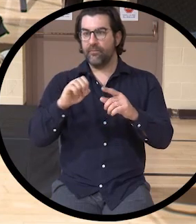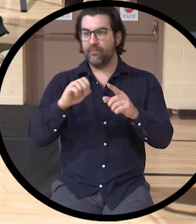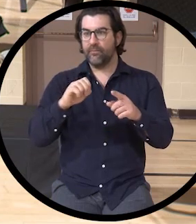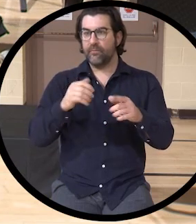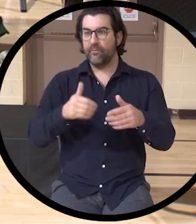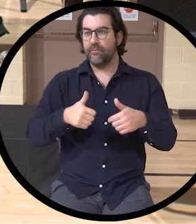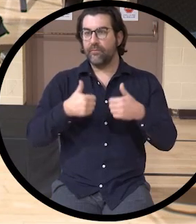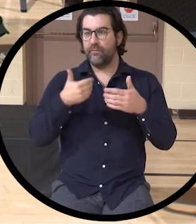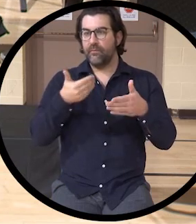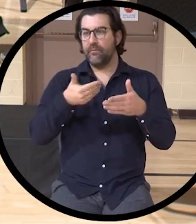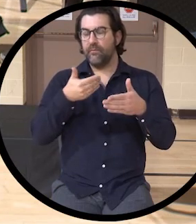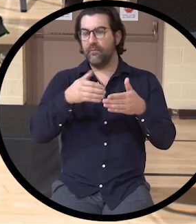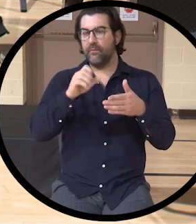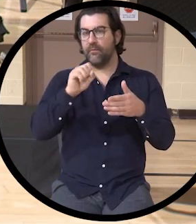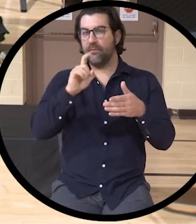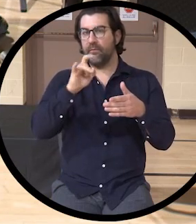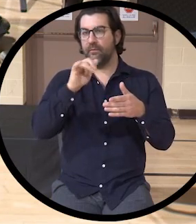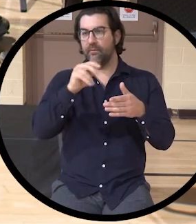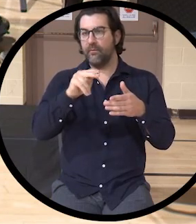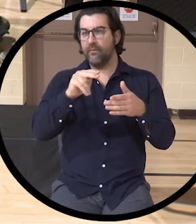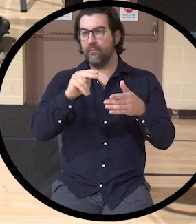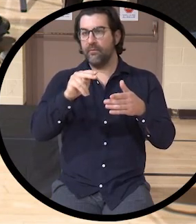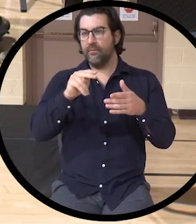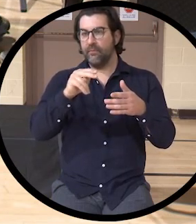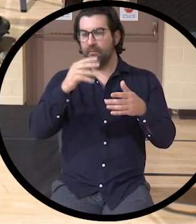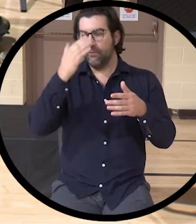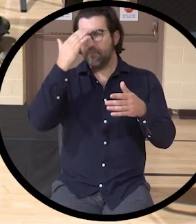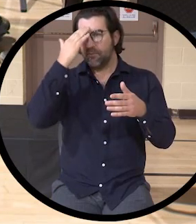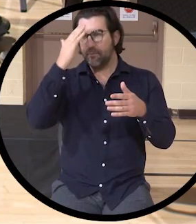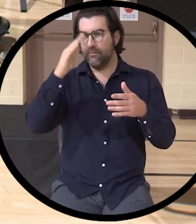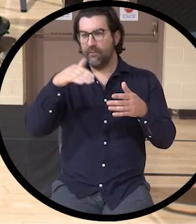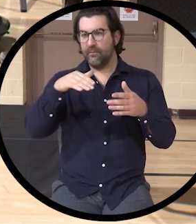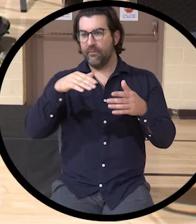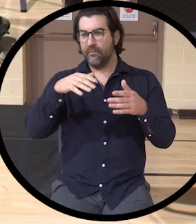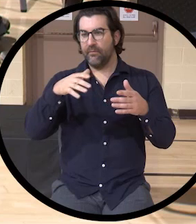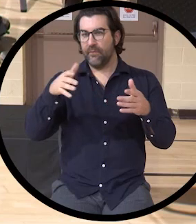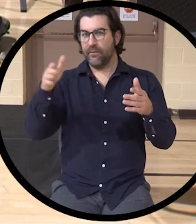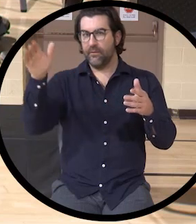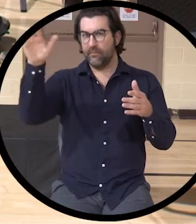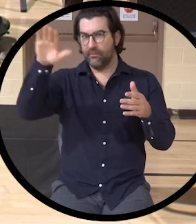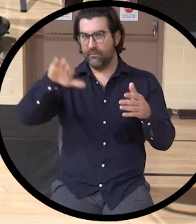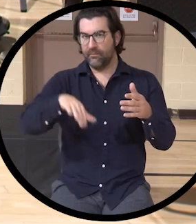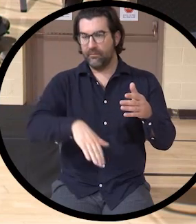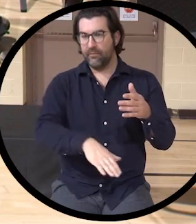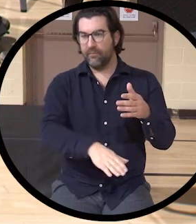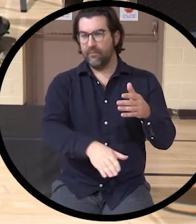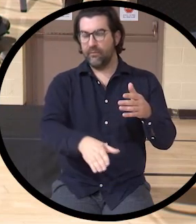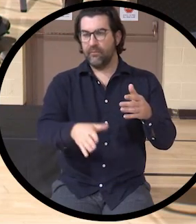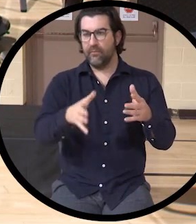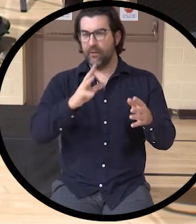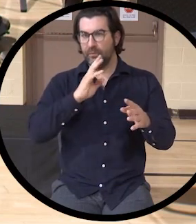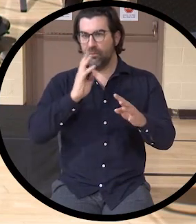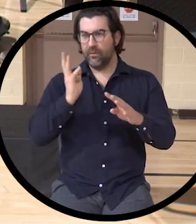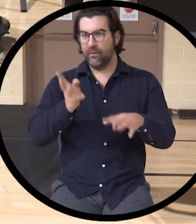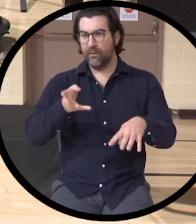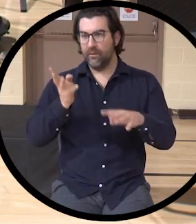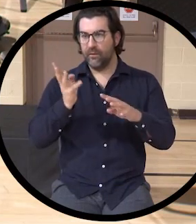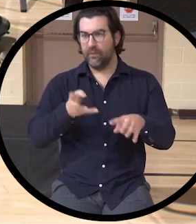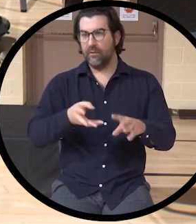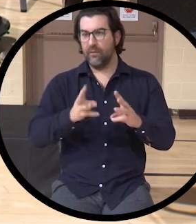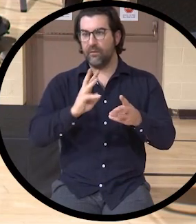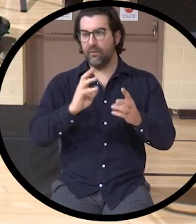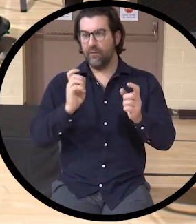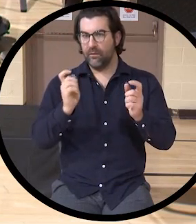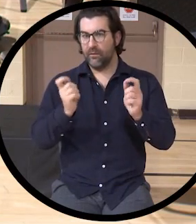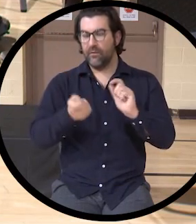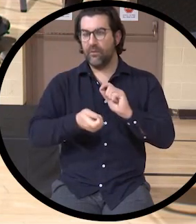here at Stanton, and as you know, the big deal and water rain, climate change, rural